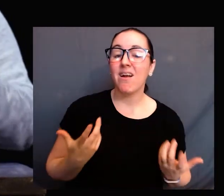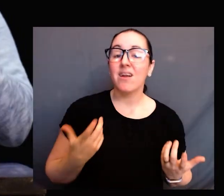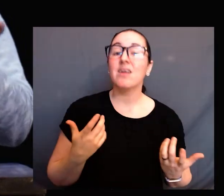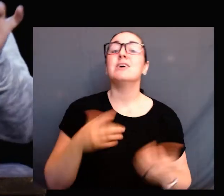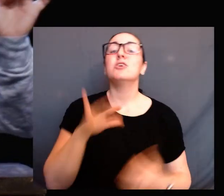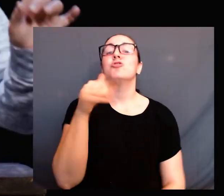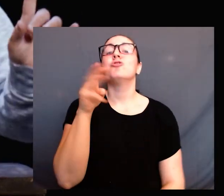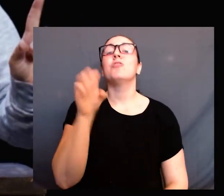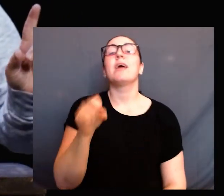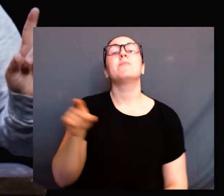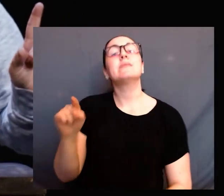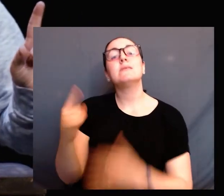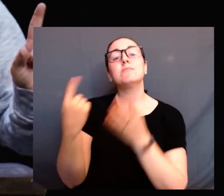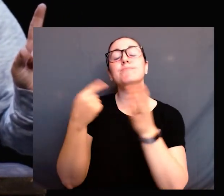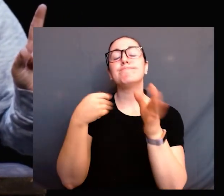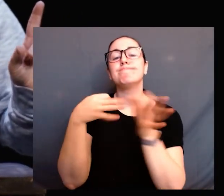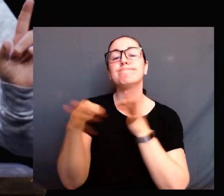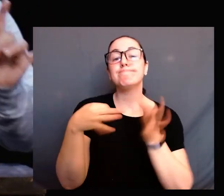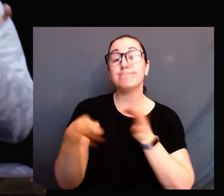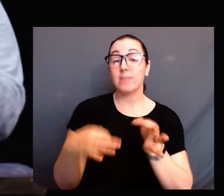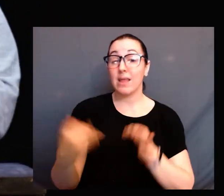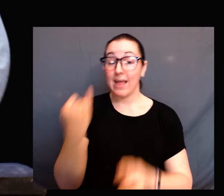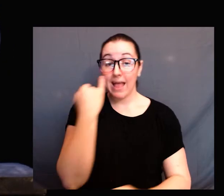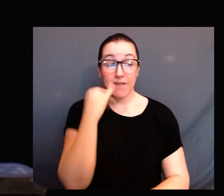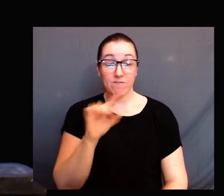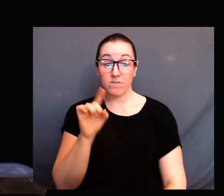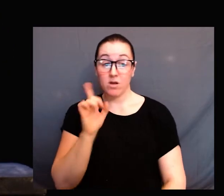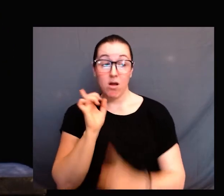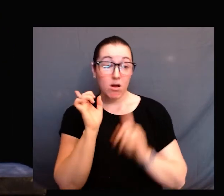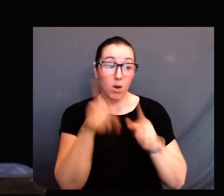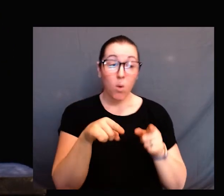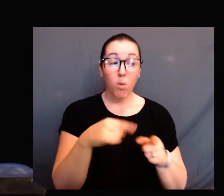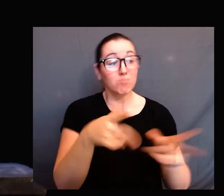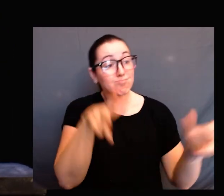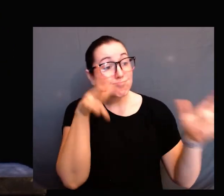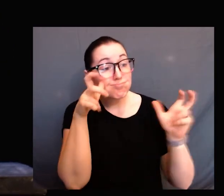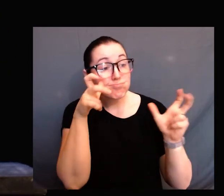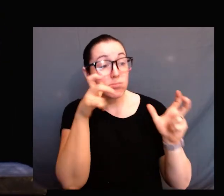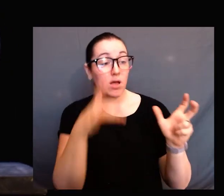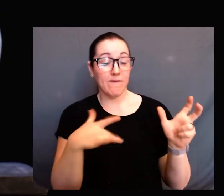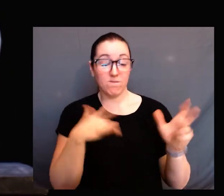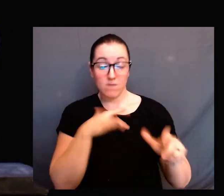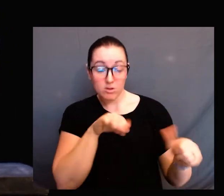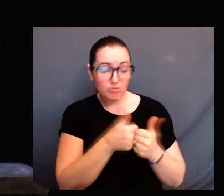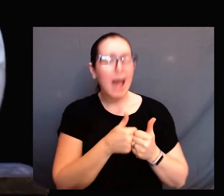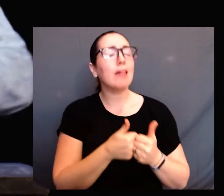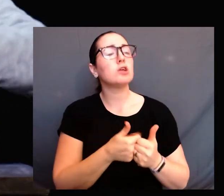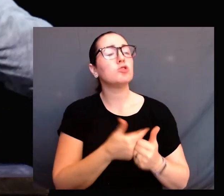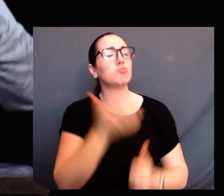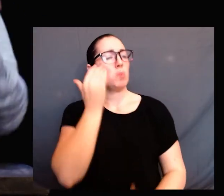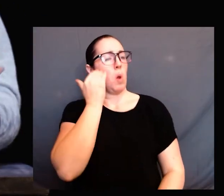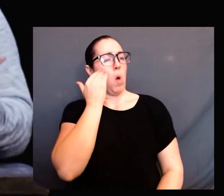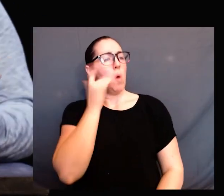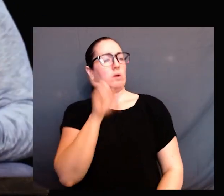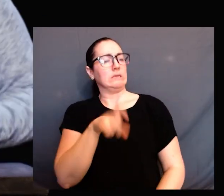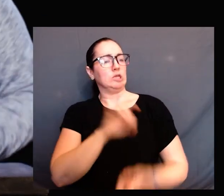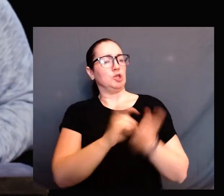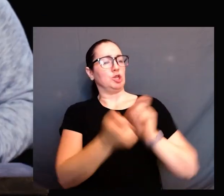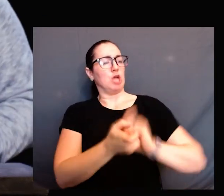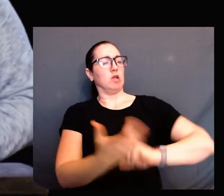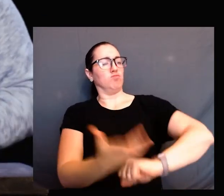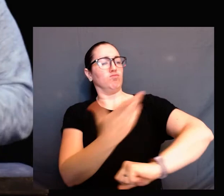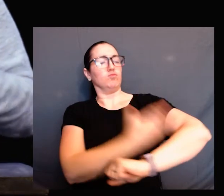that. What James is saying is that to come and listen and be challenged and be aware that we need to